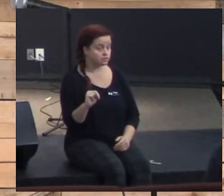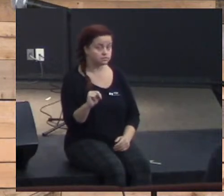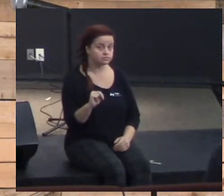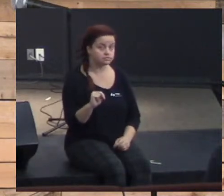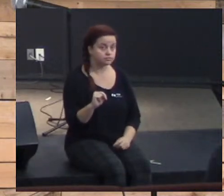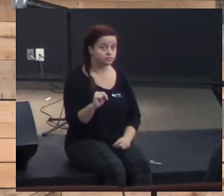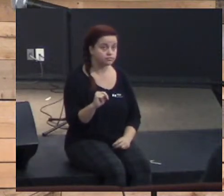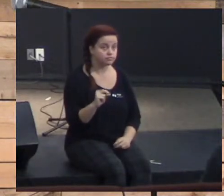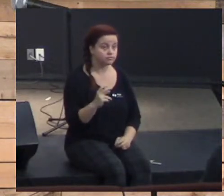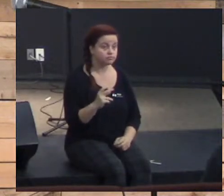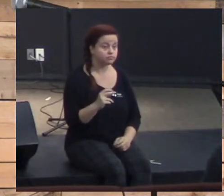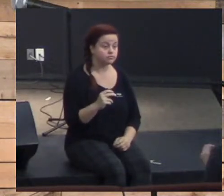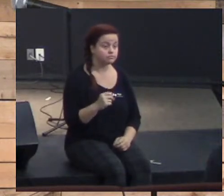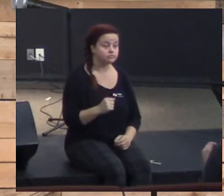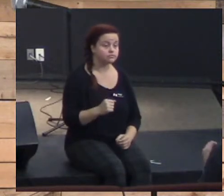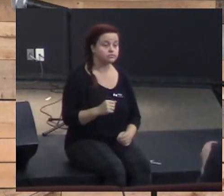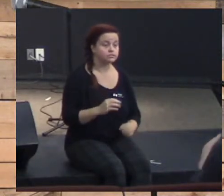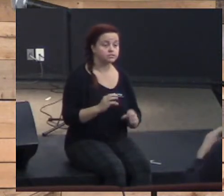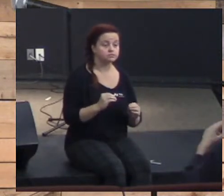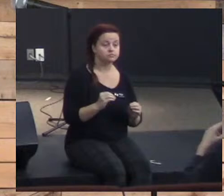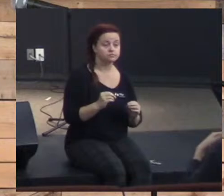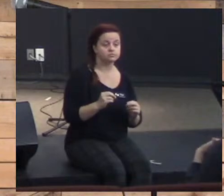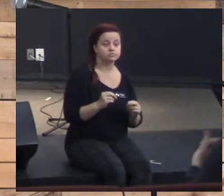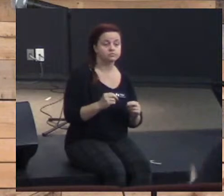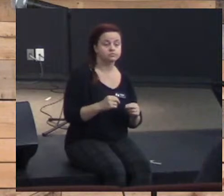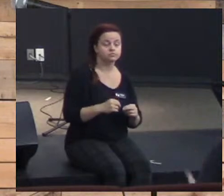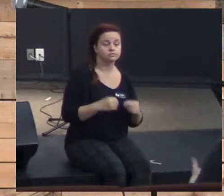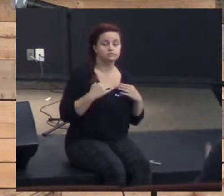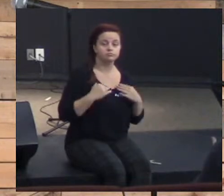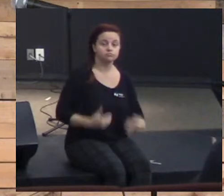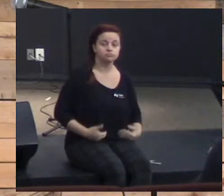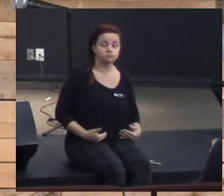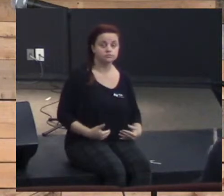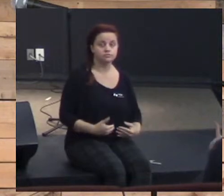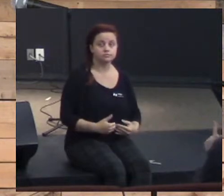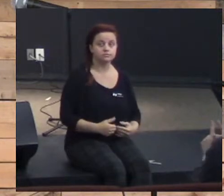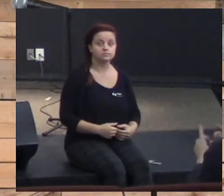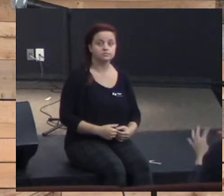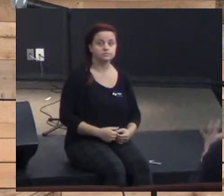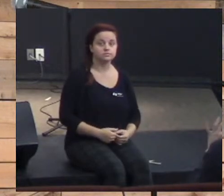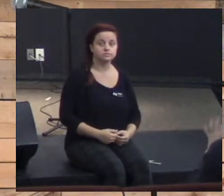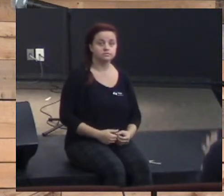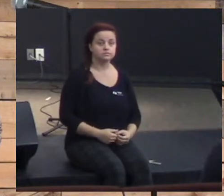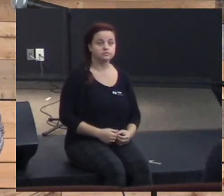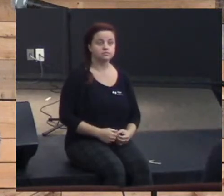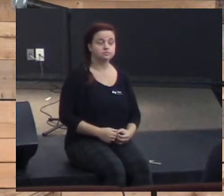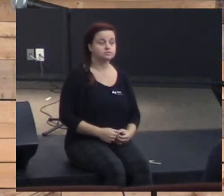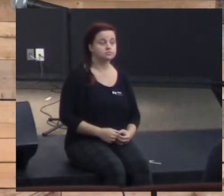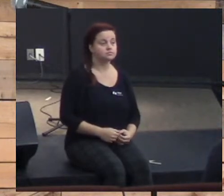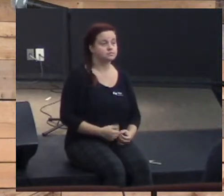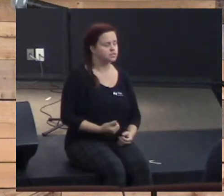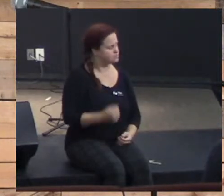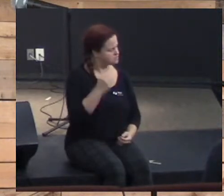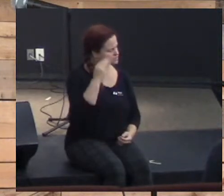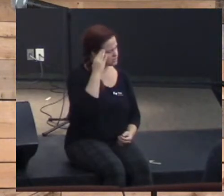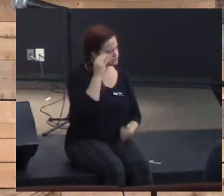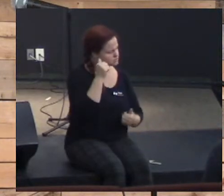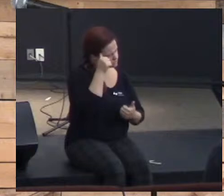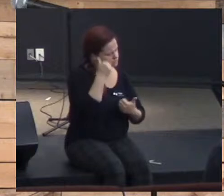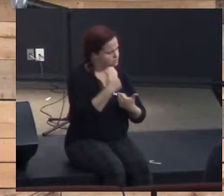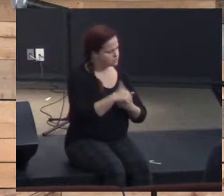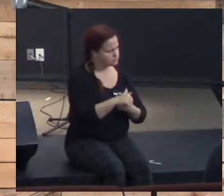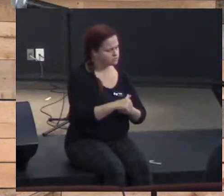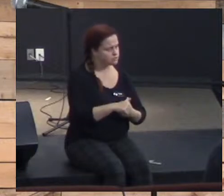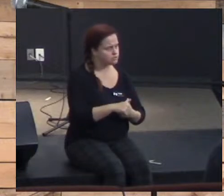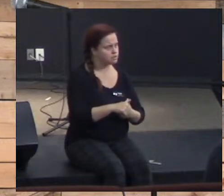But at the wilderness, he gave Moses a design for the Ark of the Covenant. You guys remember? Yeah. Was